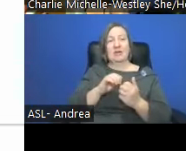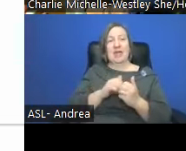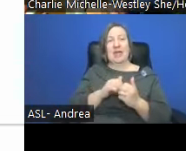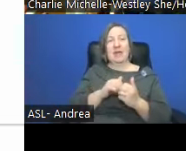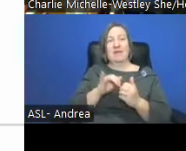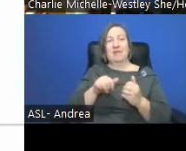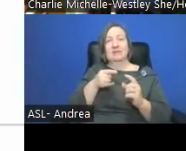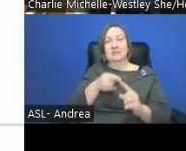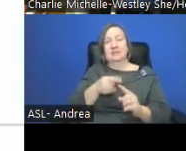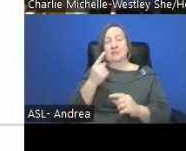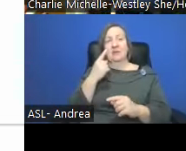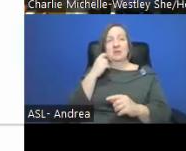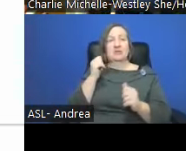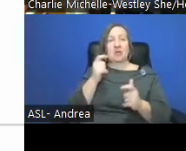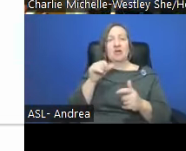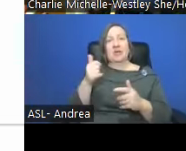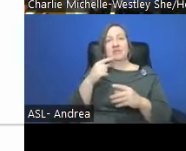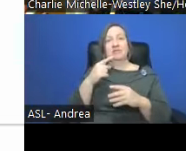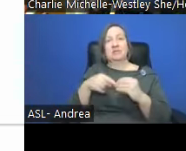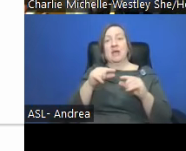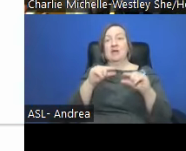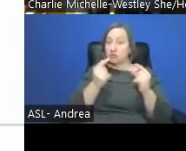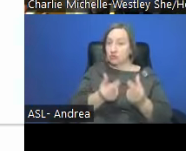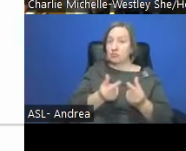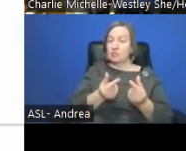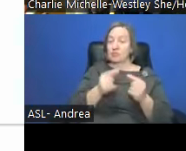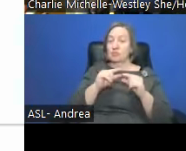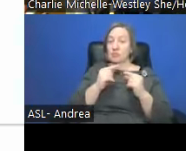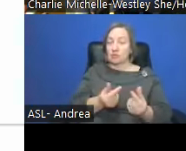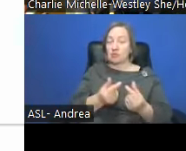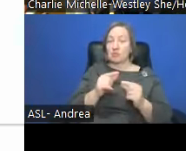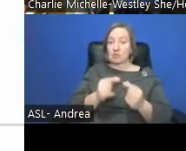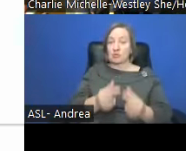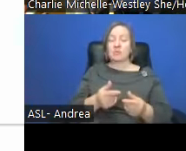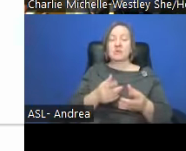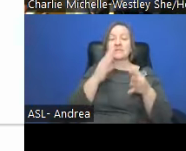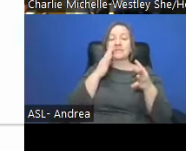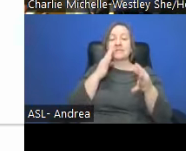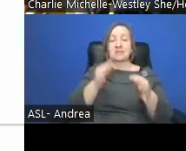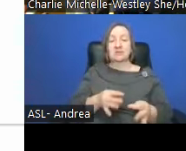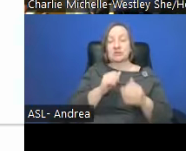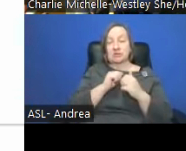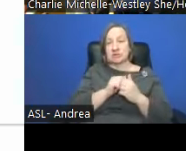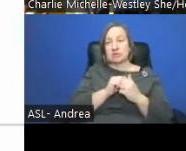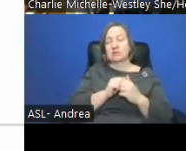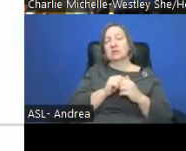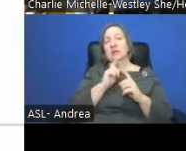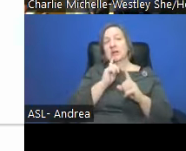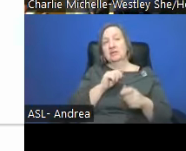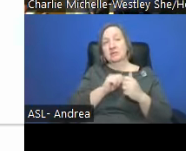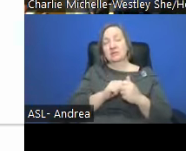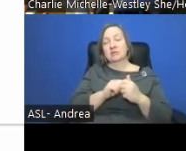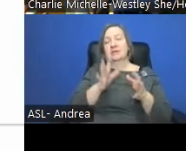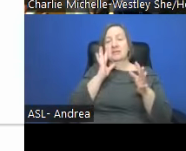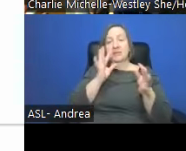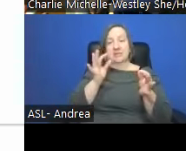this particular one, because all the others are about the groups coming to some sort of answer, which is a